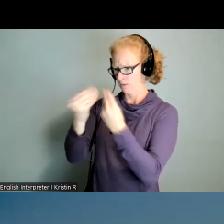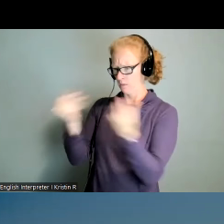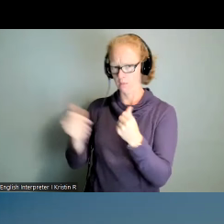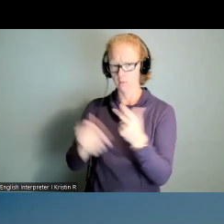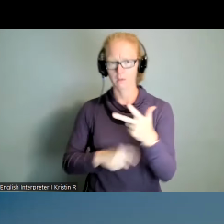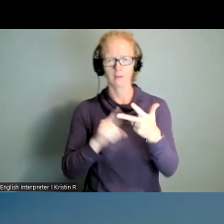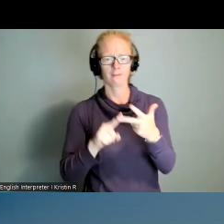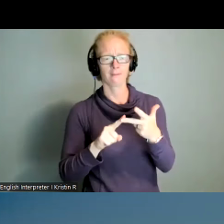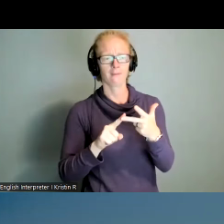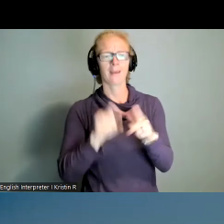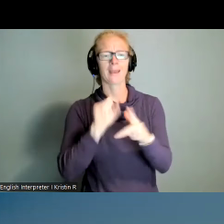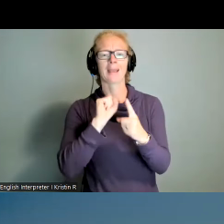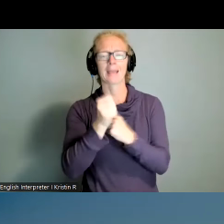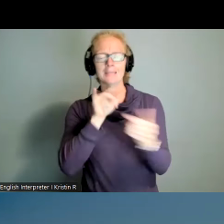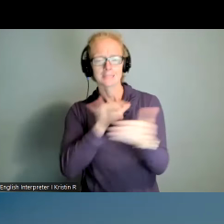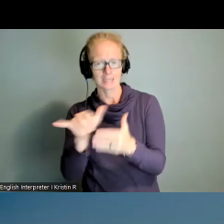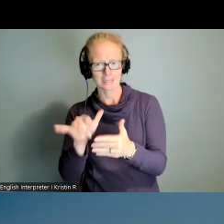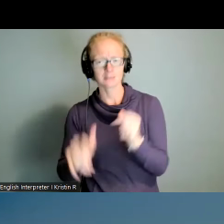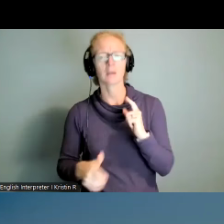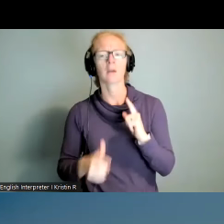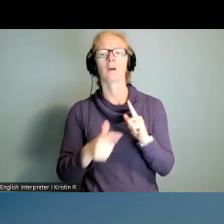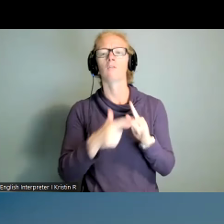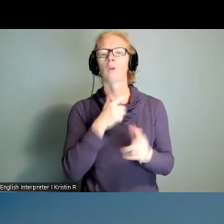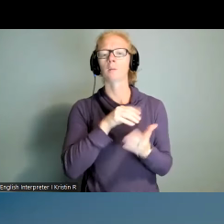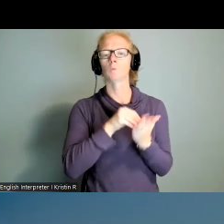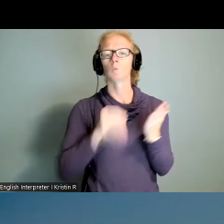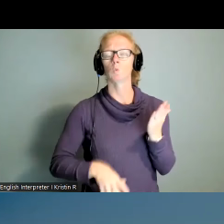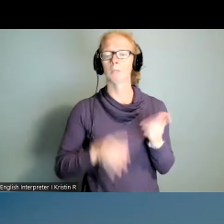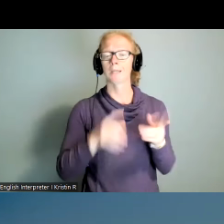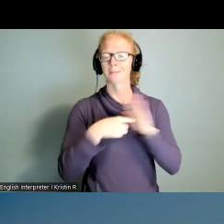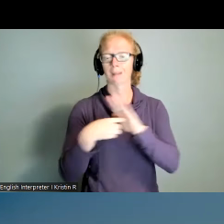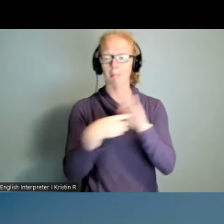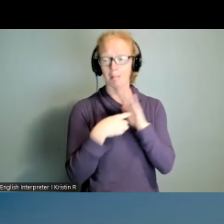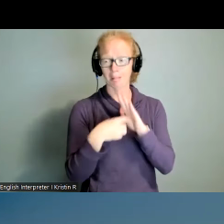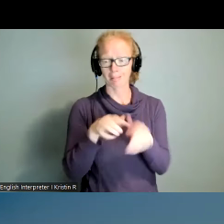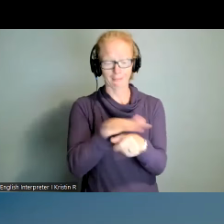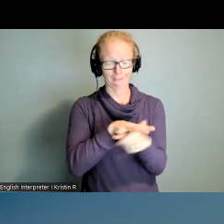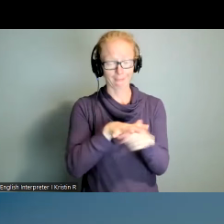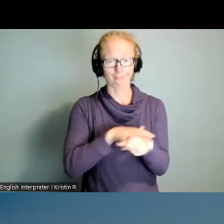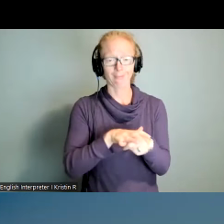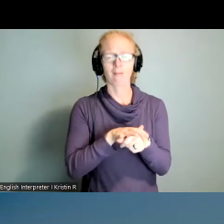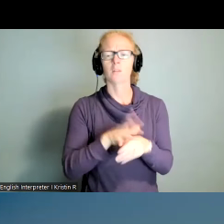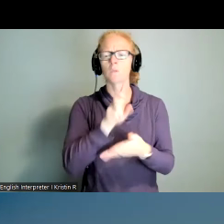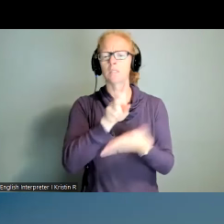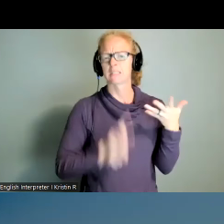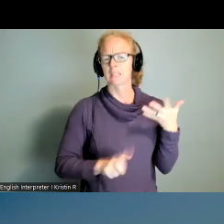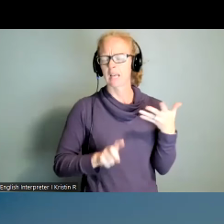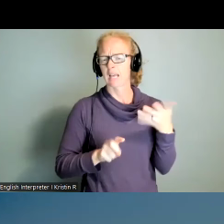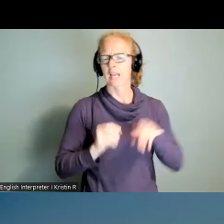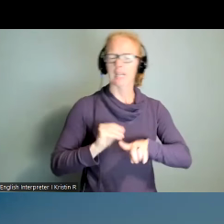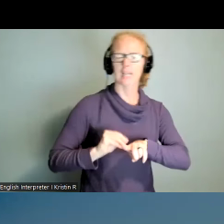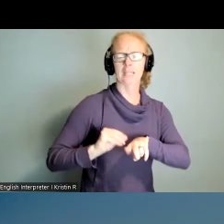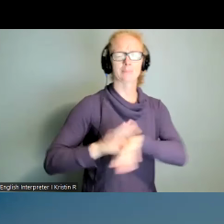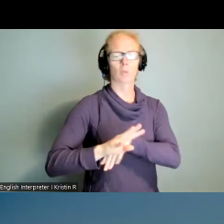studies and student examples to highlight success stories in the region and also provide design inspiration.